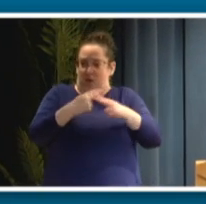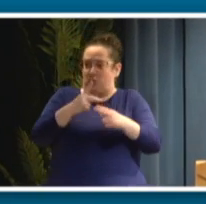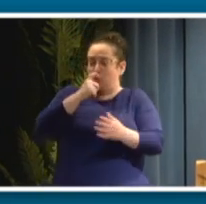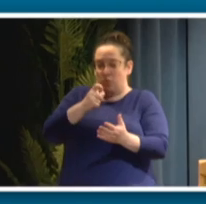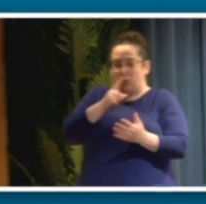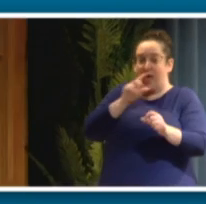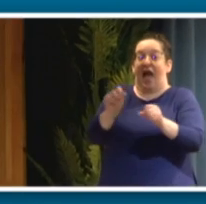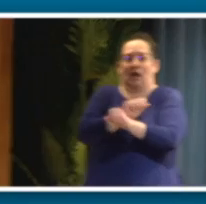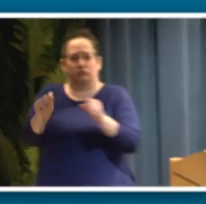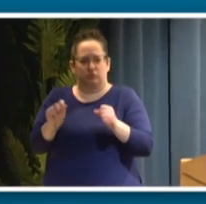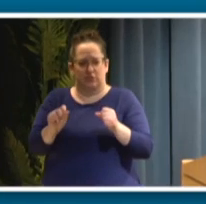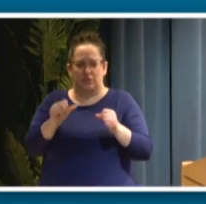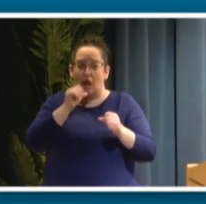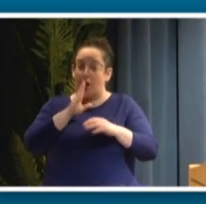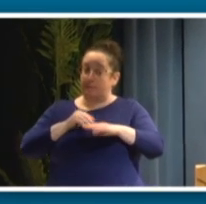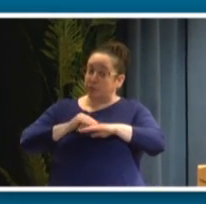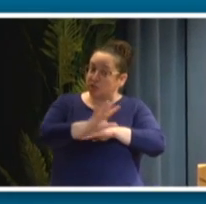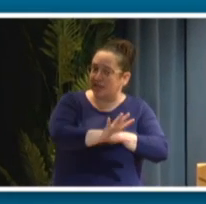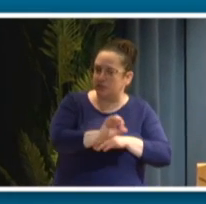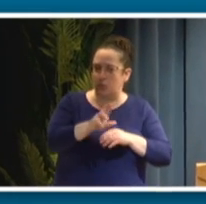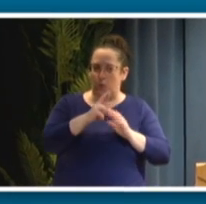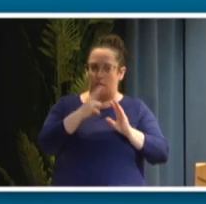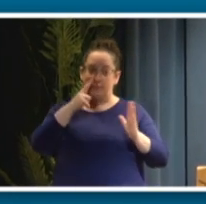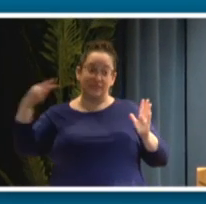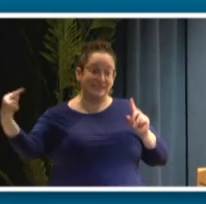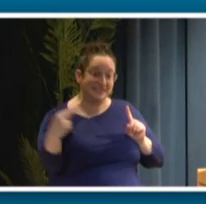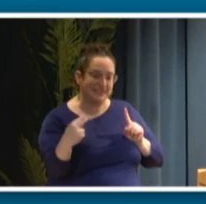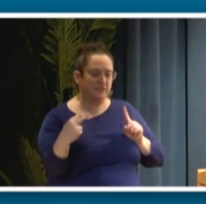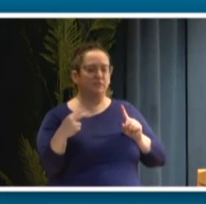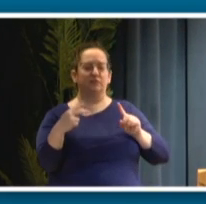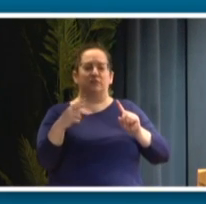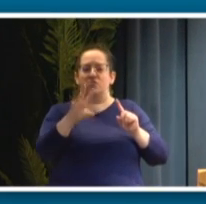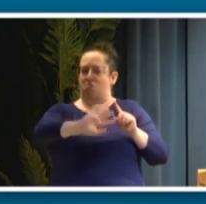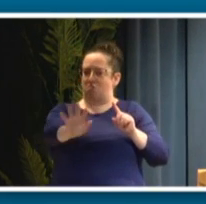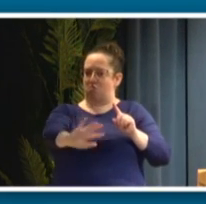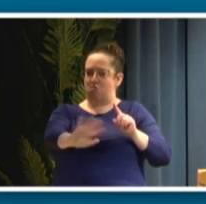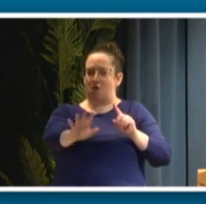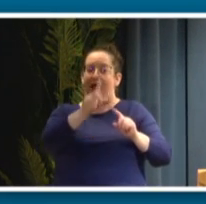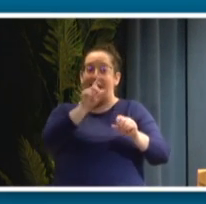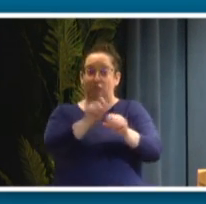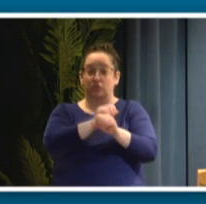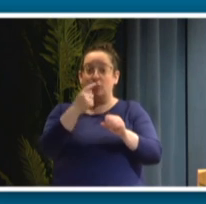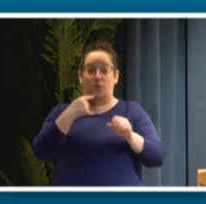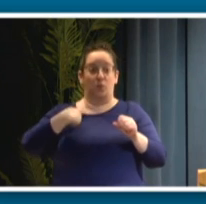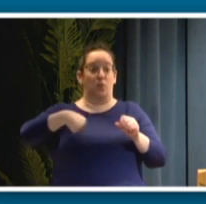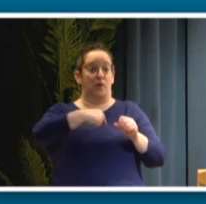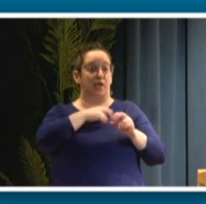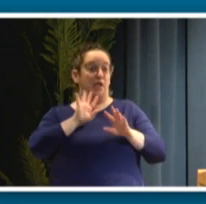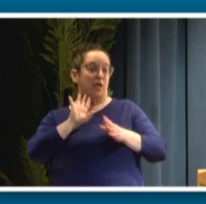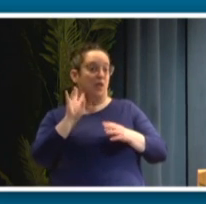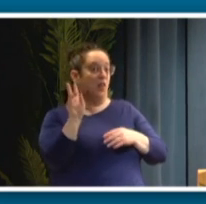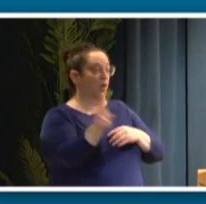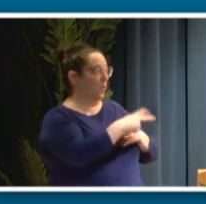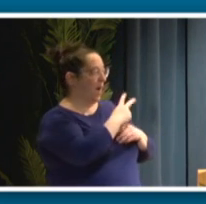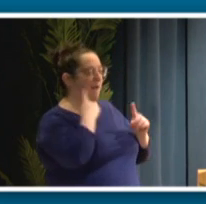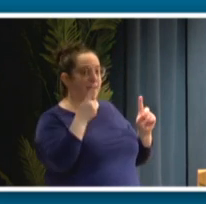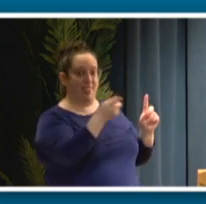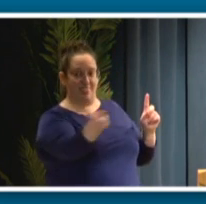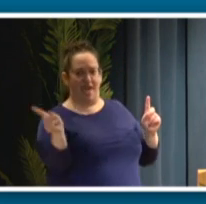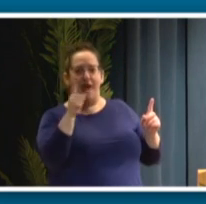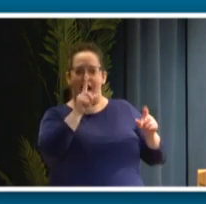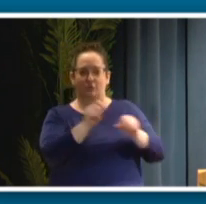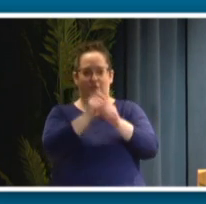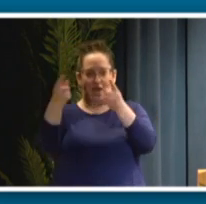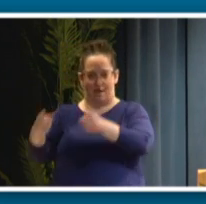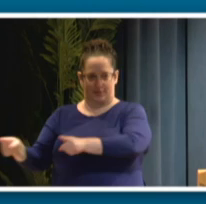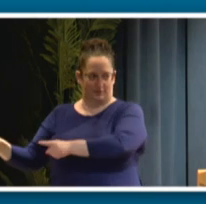right. Not who we sort of project or perceive them to be, but who they are when you turn your back. You know, and I think that's what it is. Beautiful. Well, I'm thankful